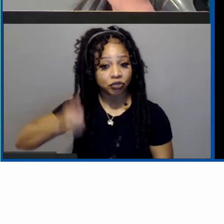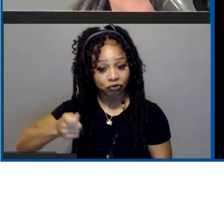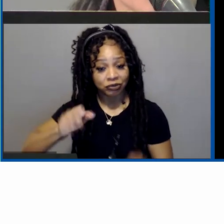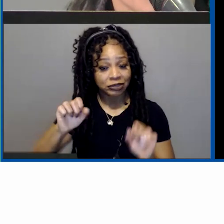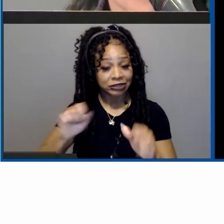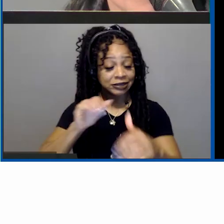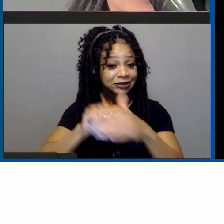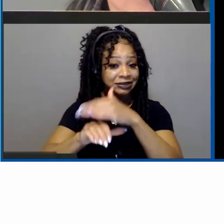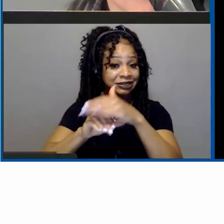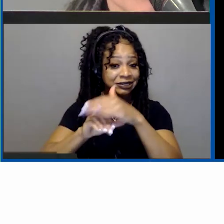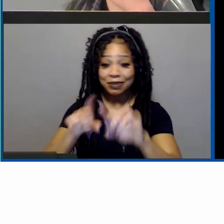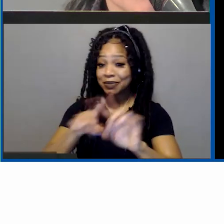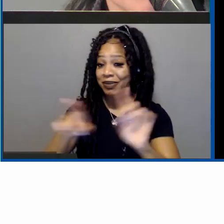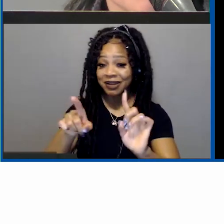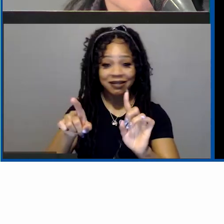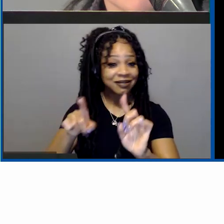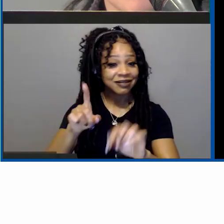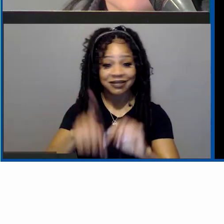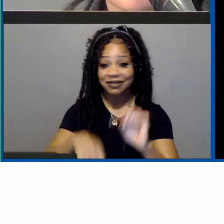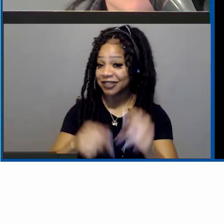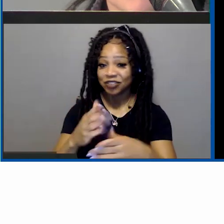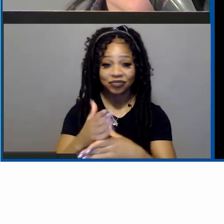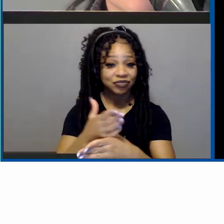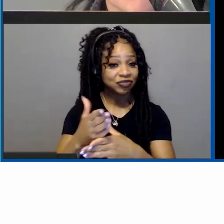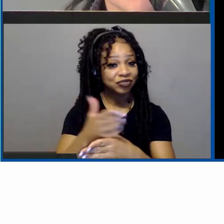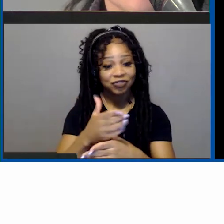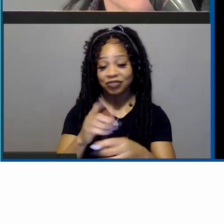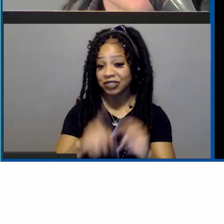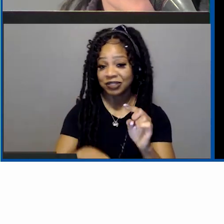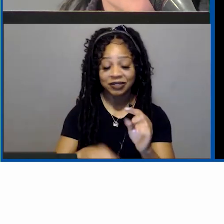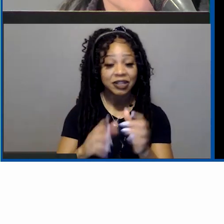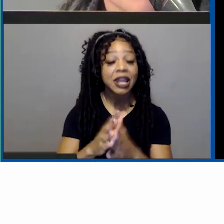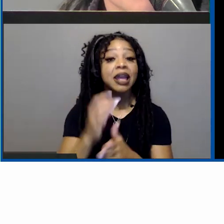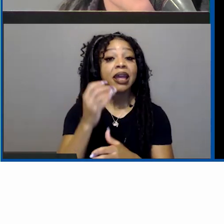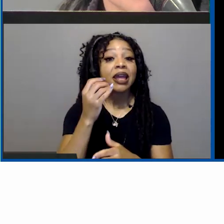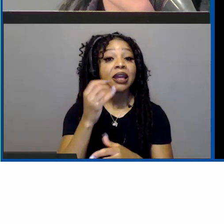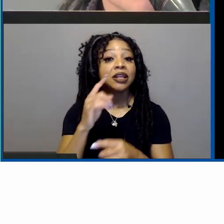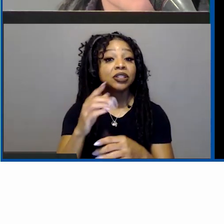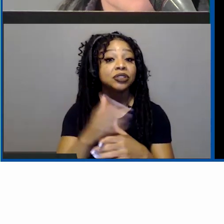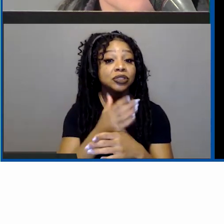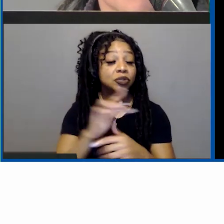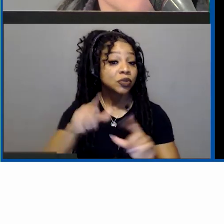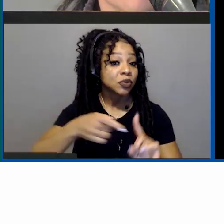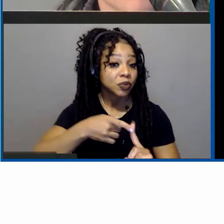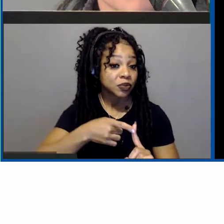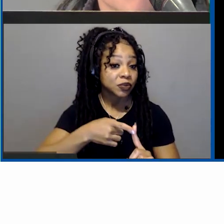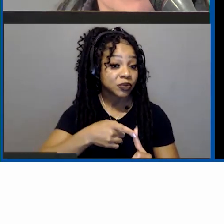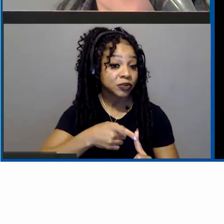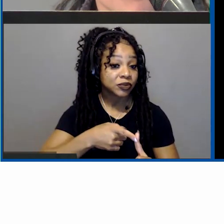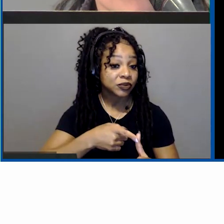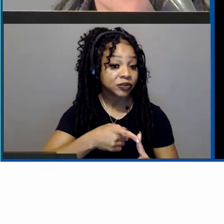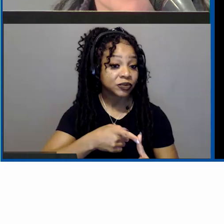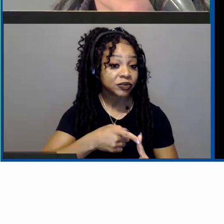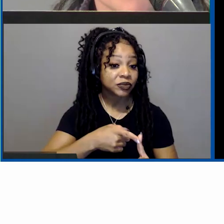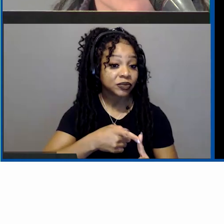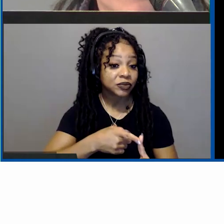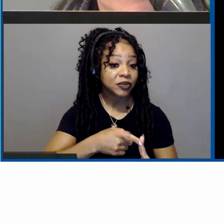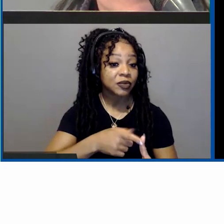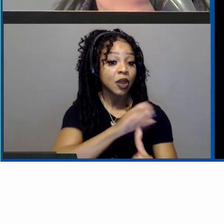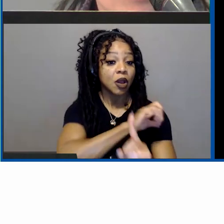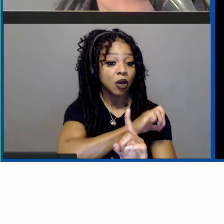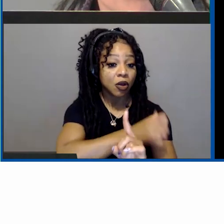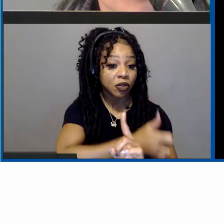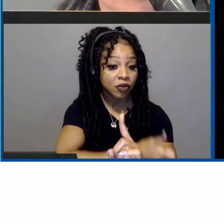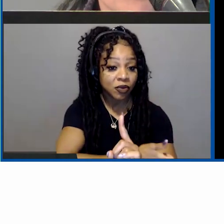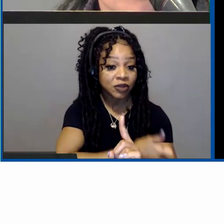but they can't share it. The only time that information can be shared is specific authorization